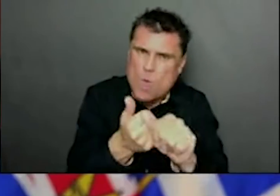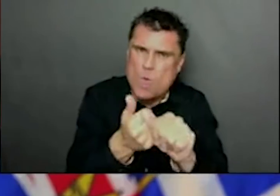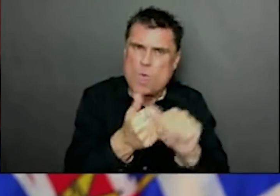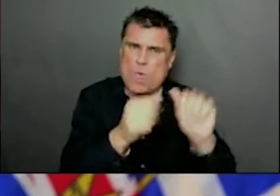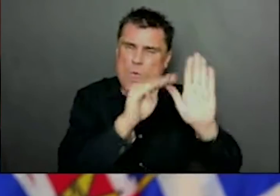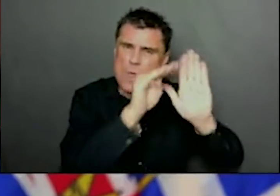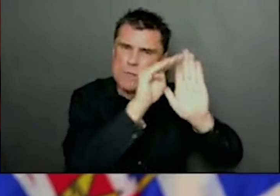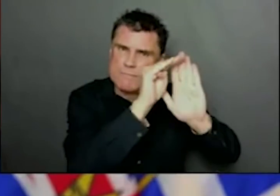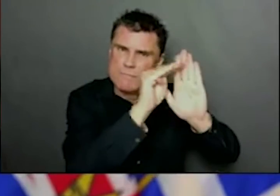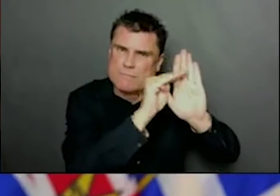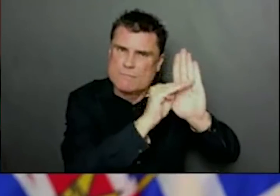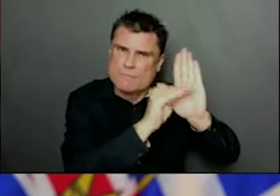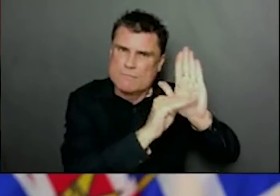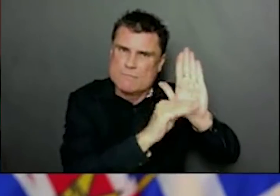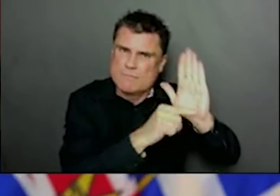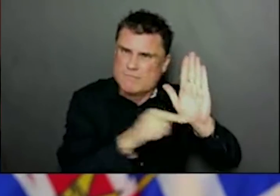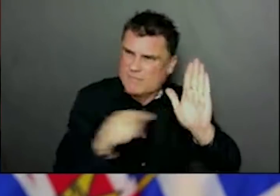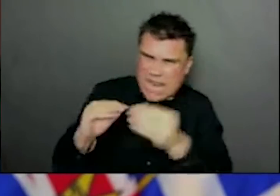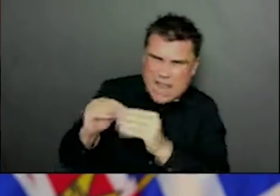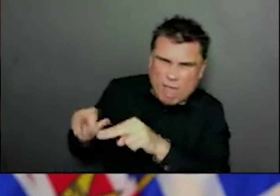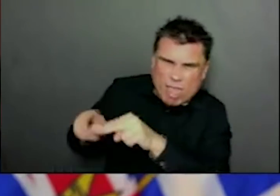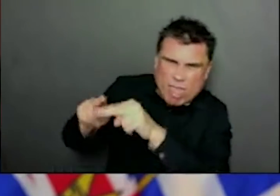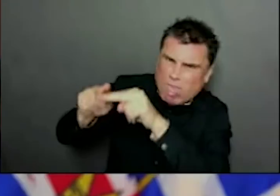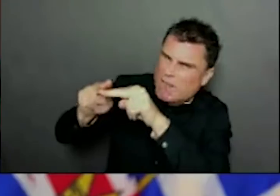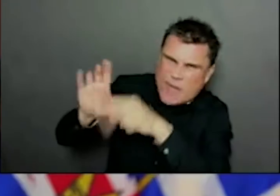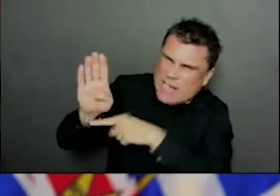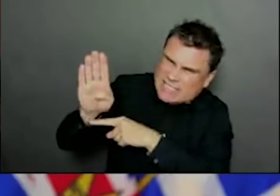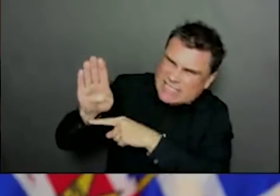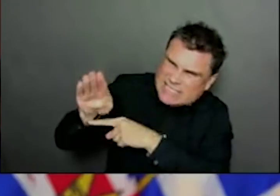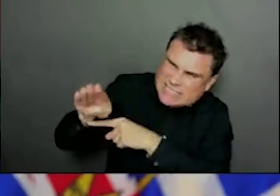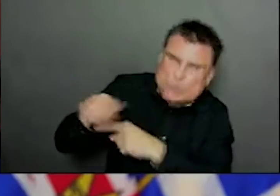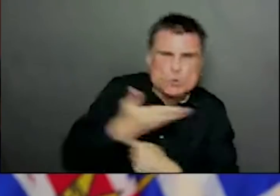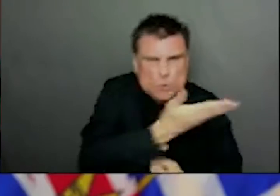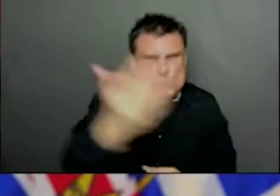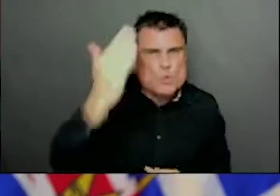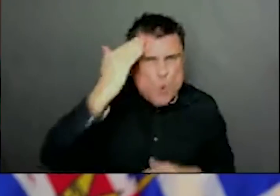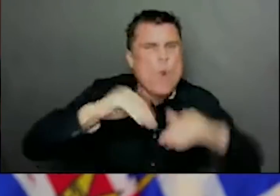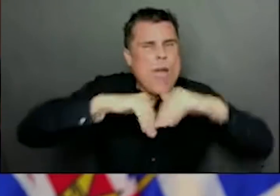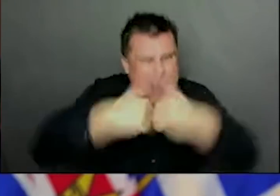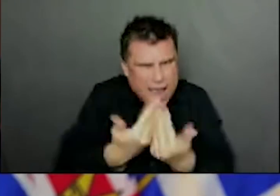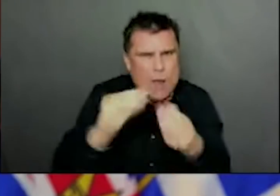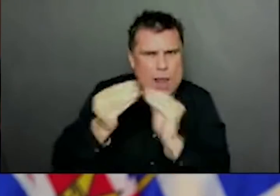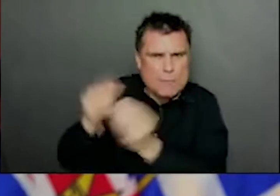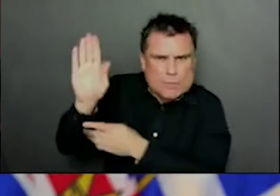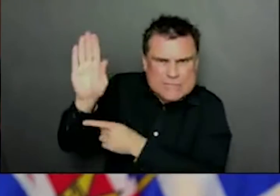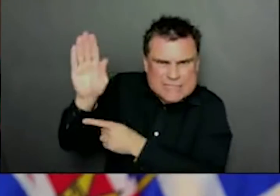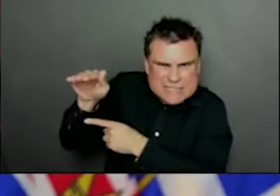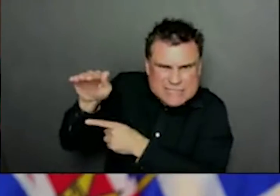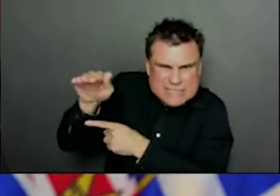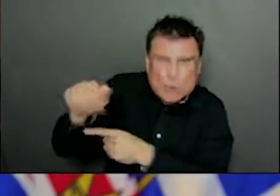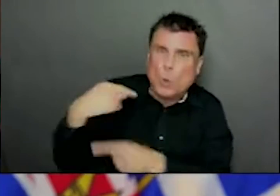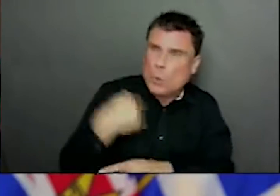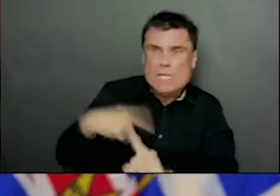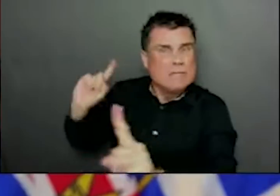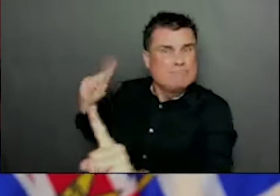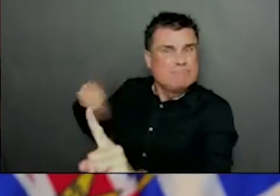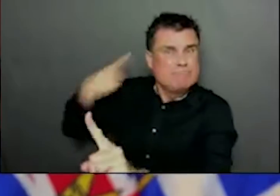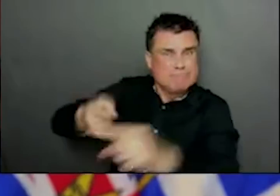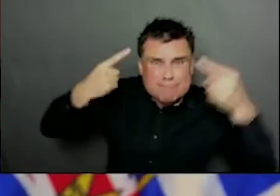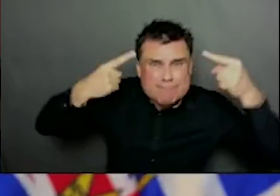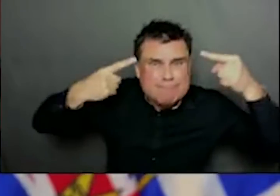We have been successful in doing that prior to this winter break, and we need to do that